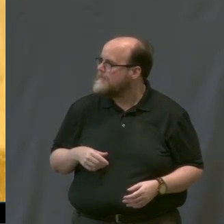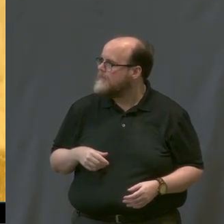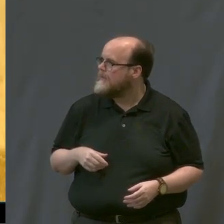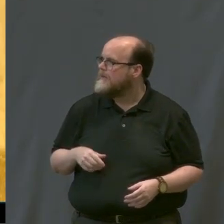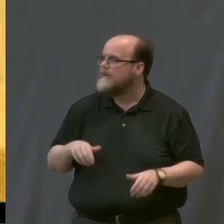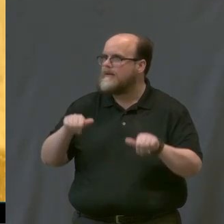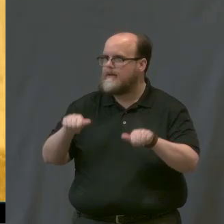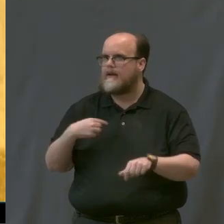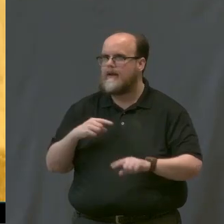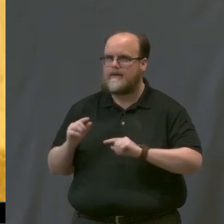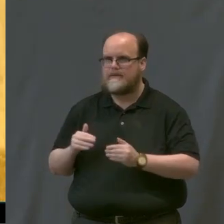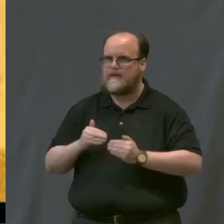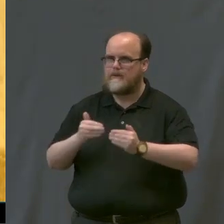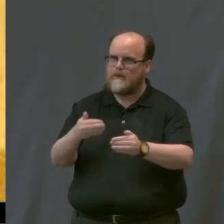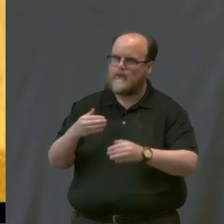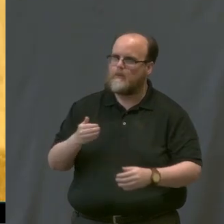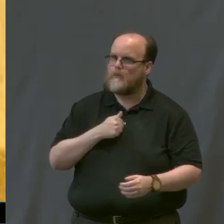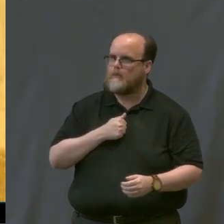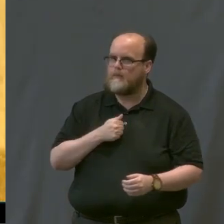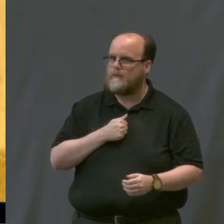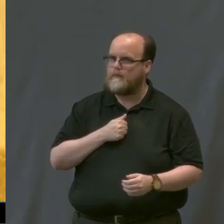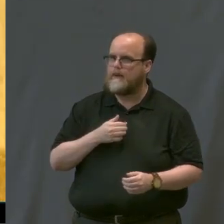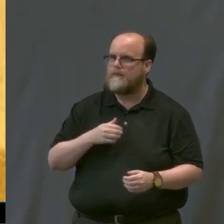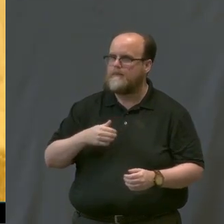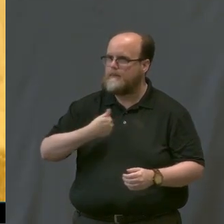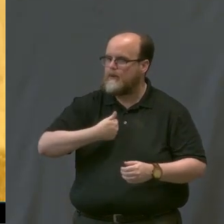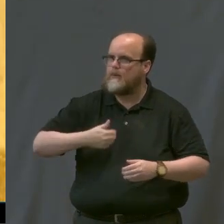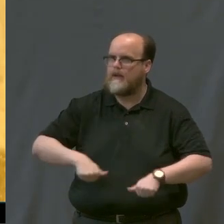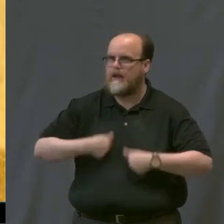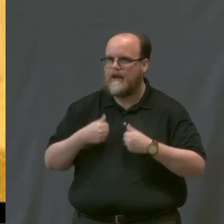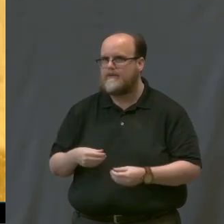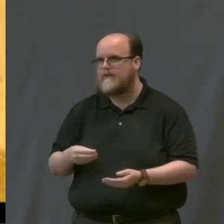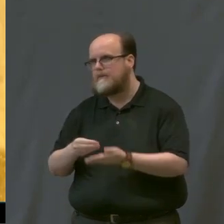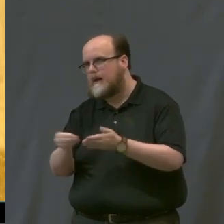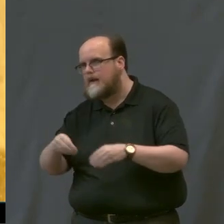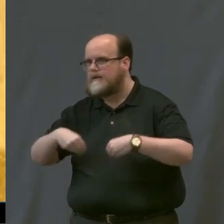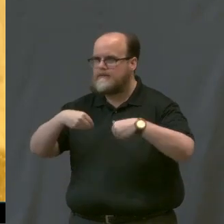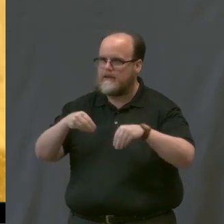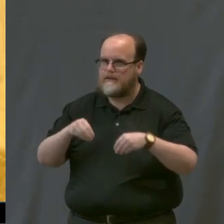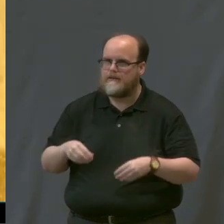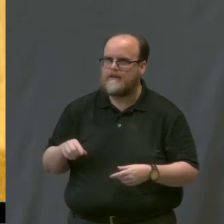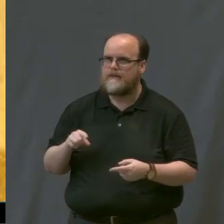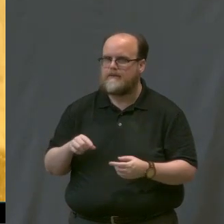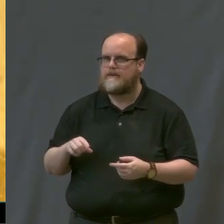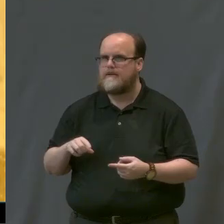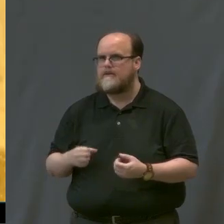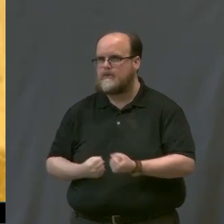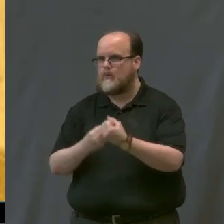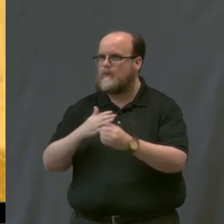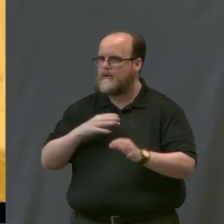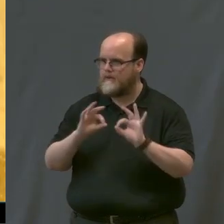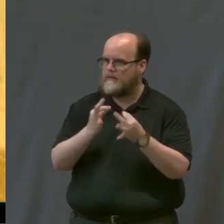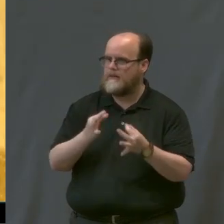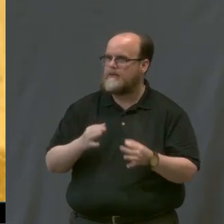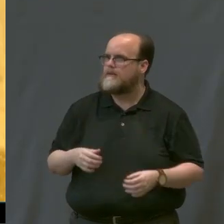Can I go about my life buying and selling and doing whatever I need to do to support my family, to live,